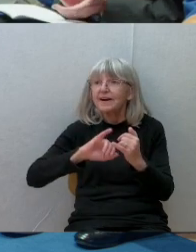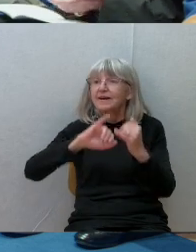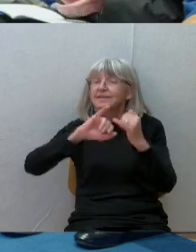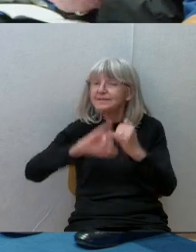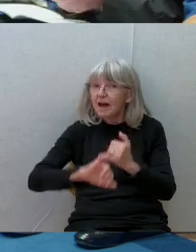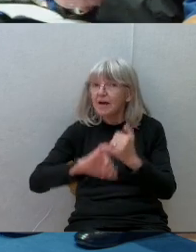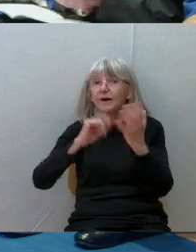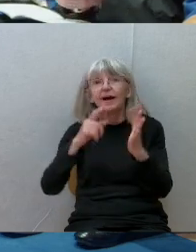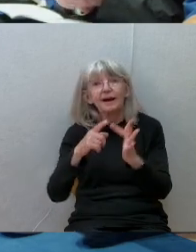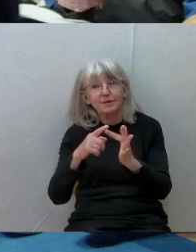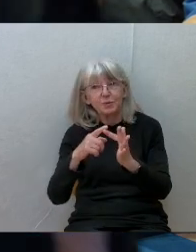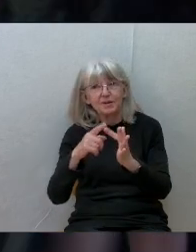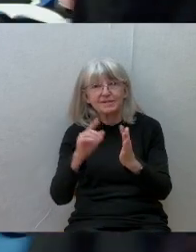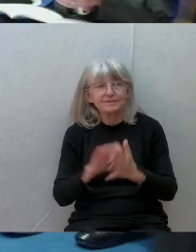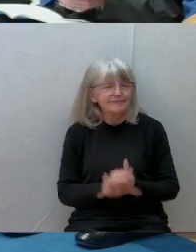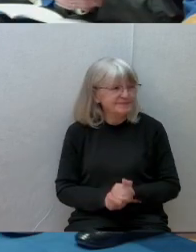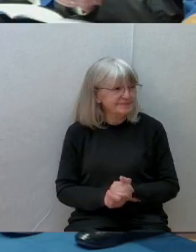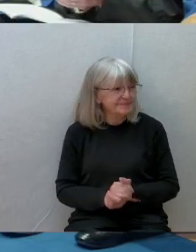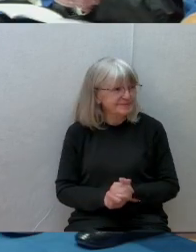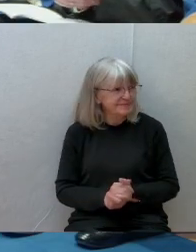Sarah Edwards.